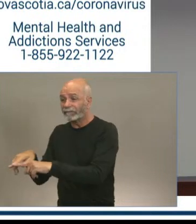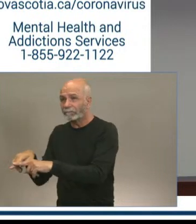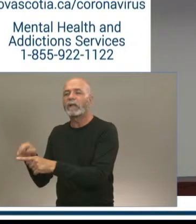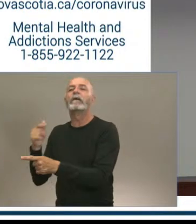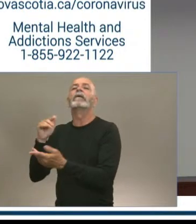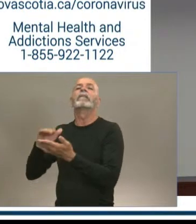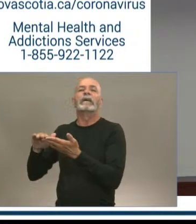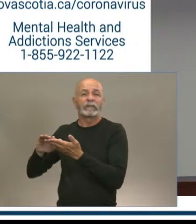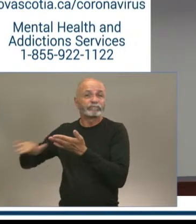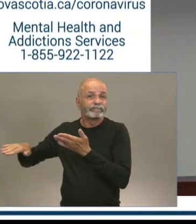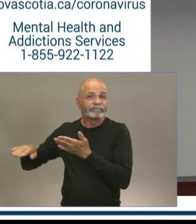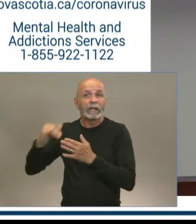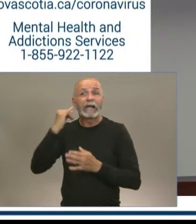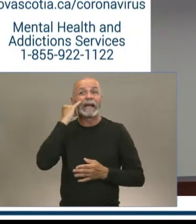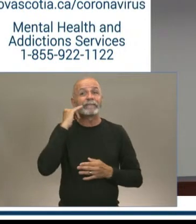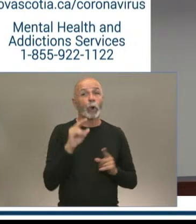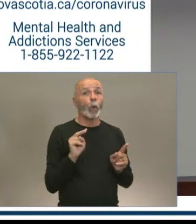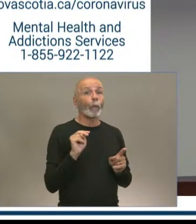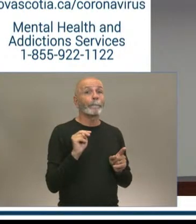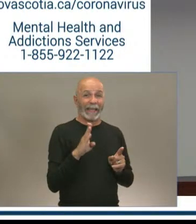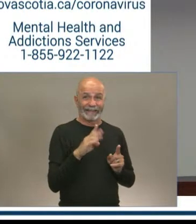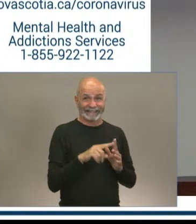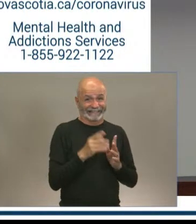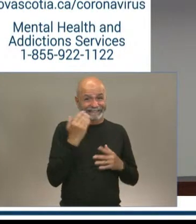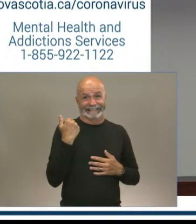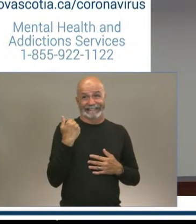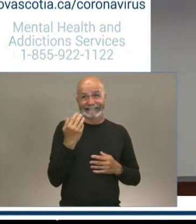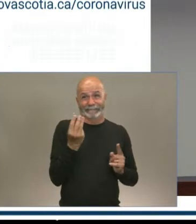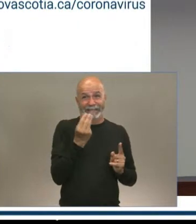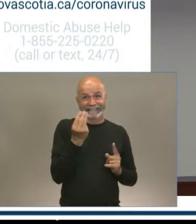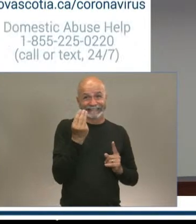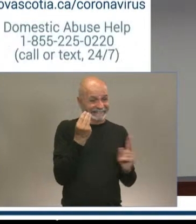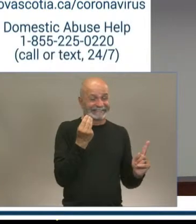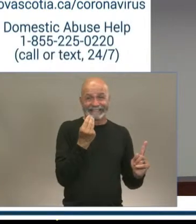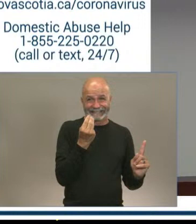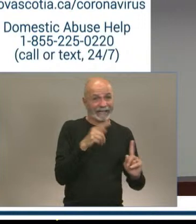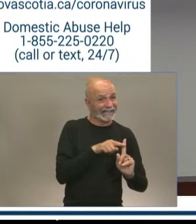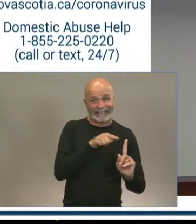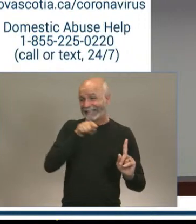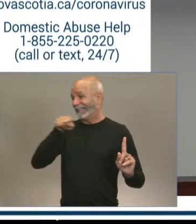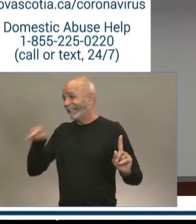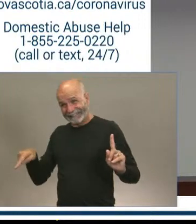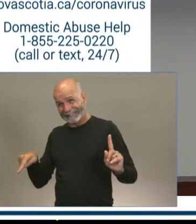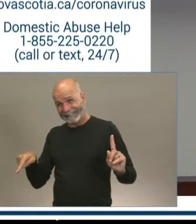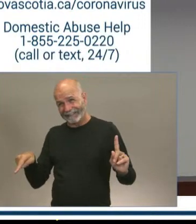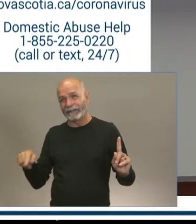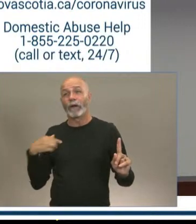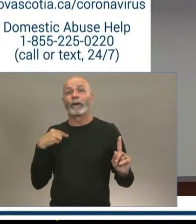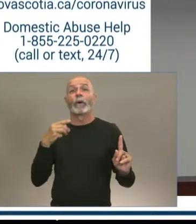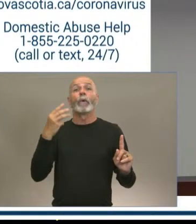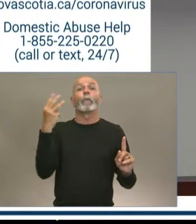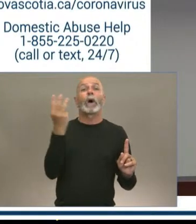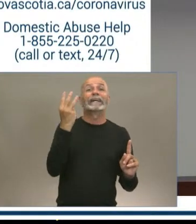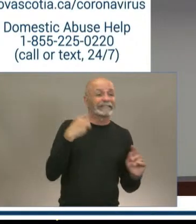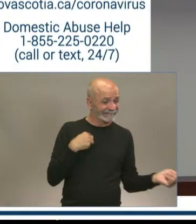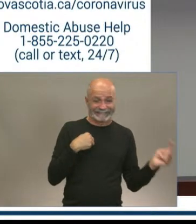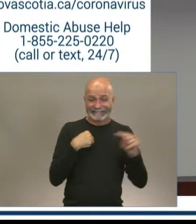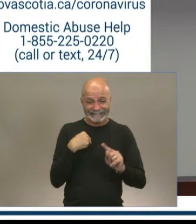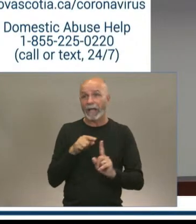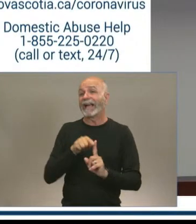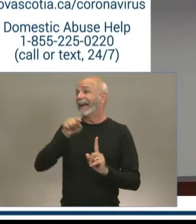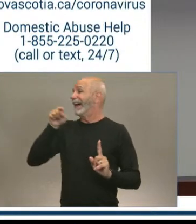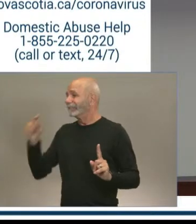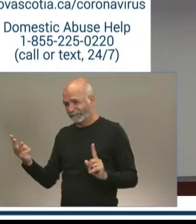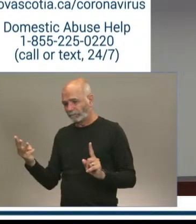came from New Brunswick on Monday, has to do 14 days versus if somebody comes on Wednesday and doesn't have to do anything. So we're going to treat people